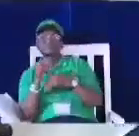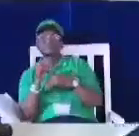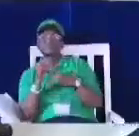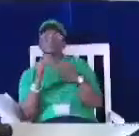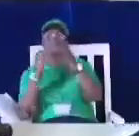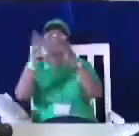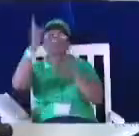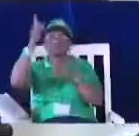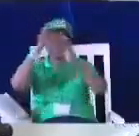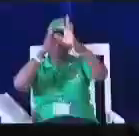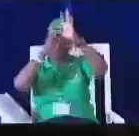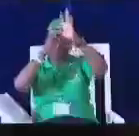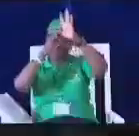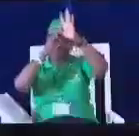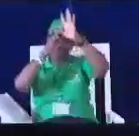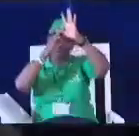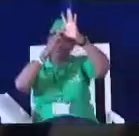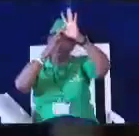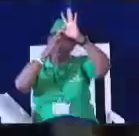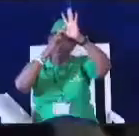Thank you, Father.